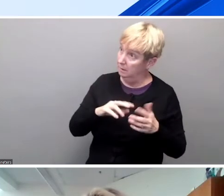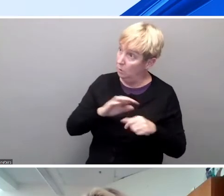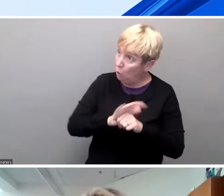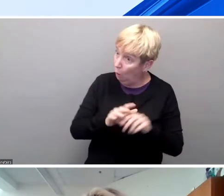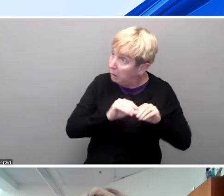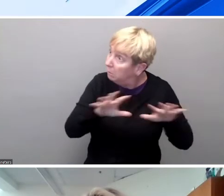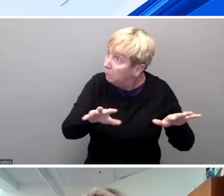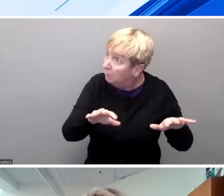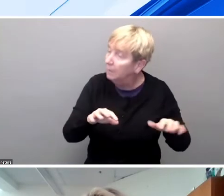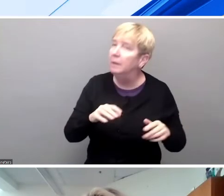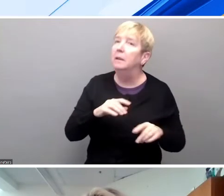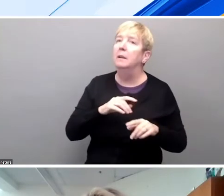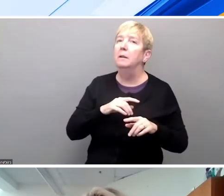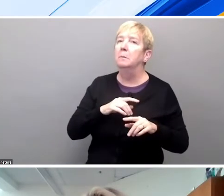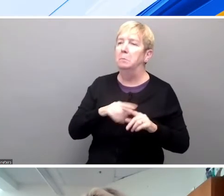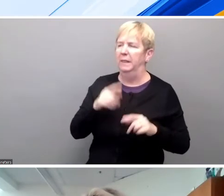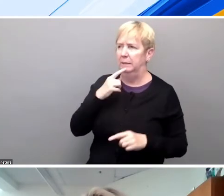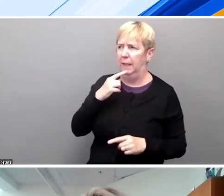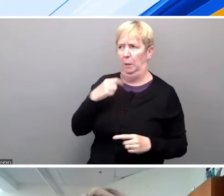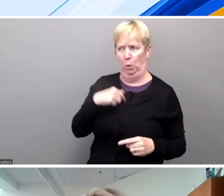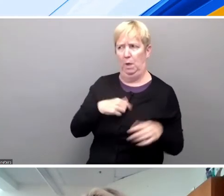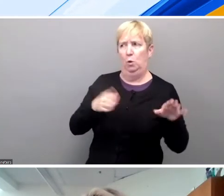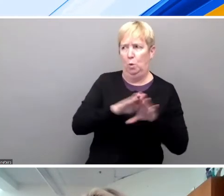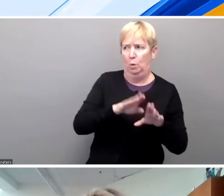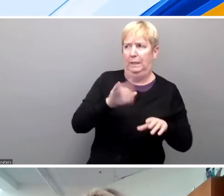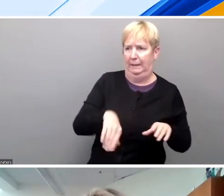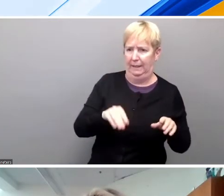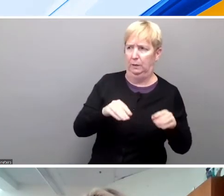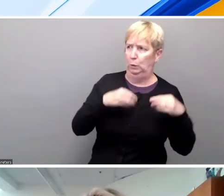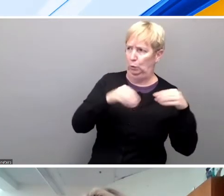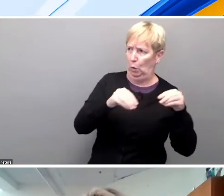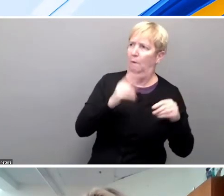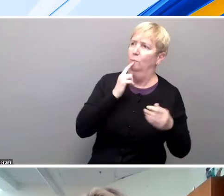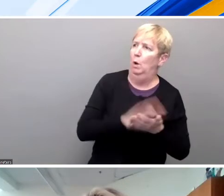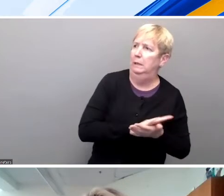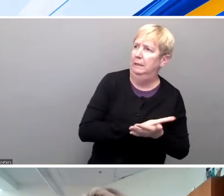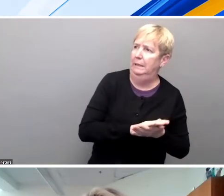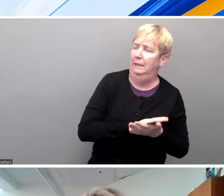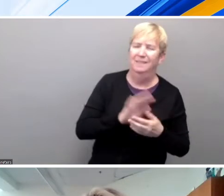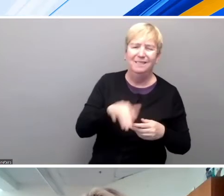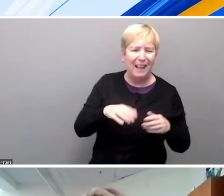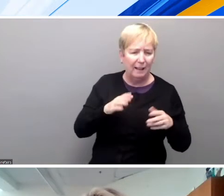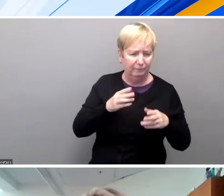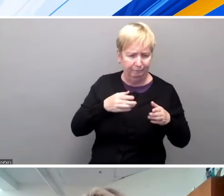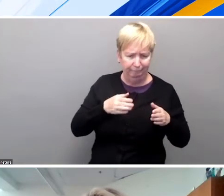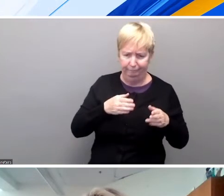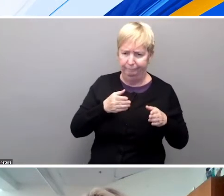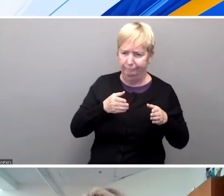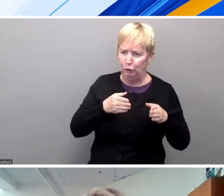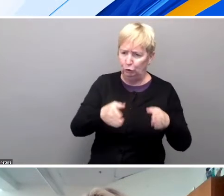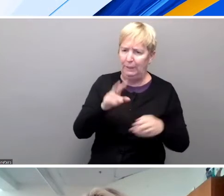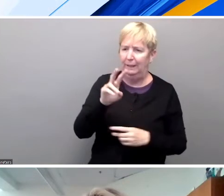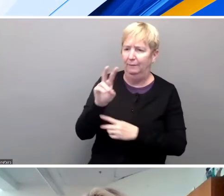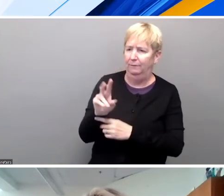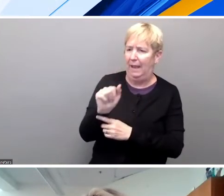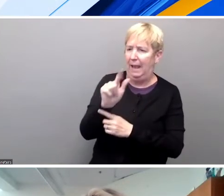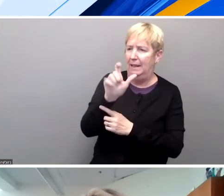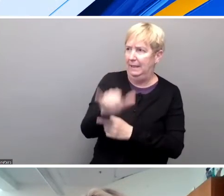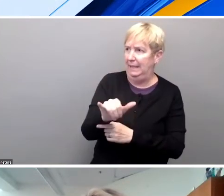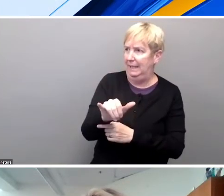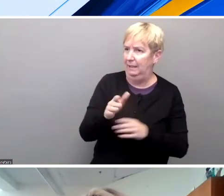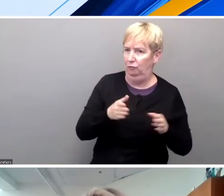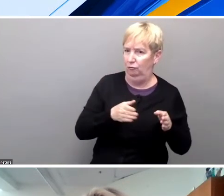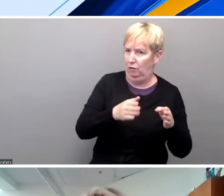did proactively close this location on Valley Drive. My question for you is, can you speak to the spread